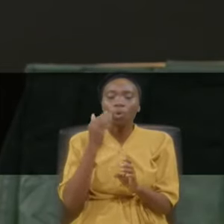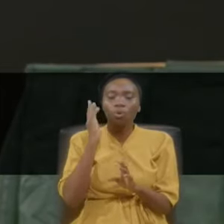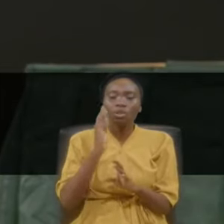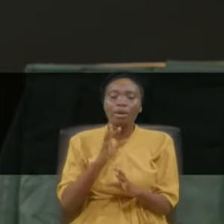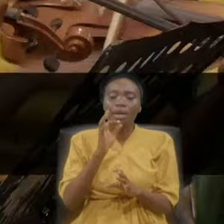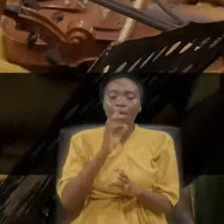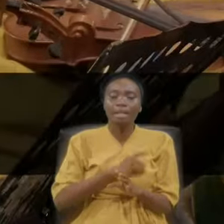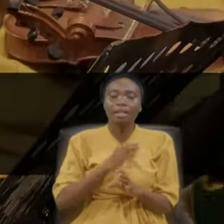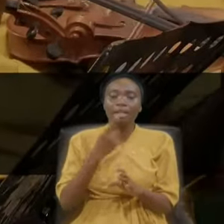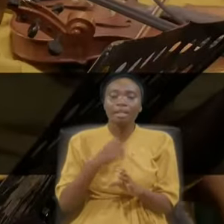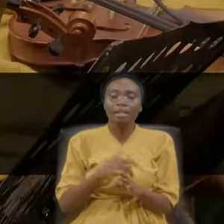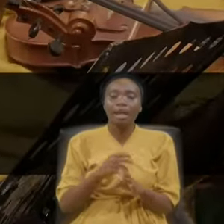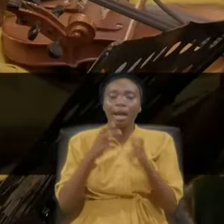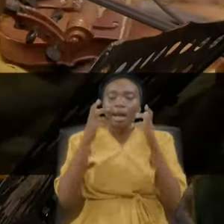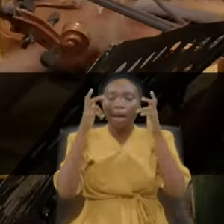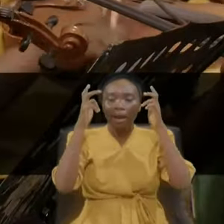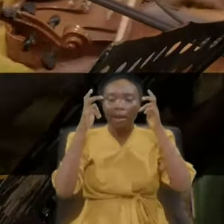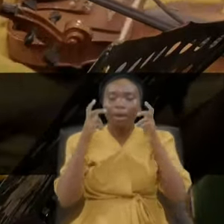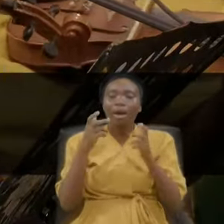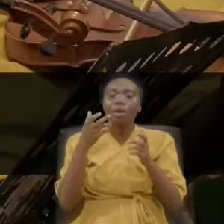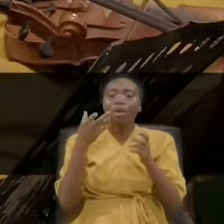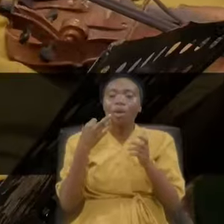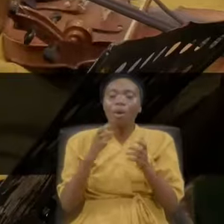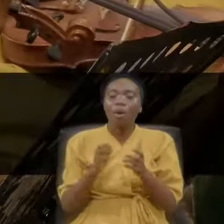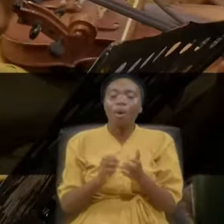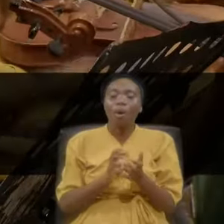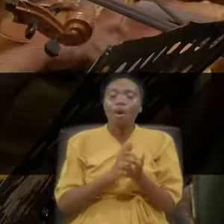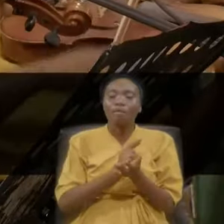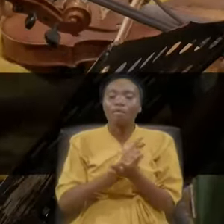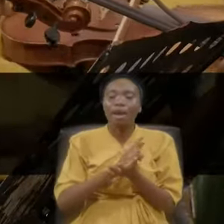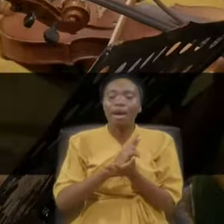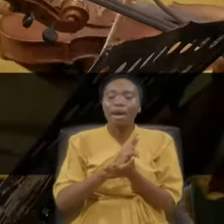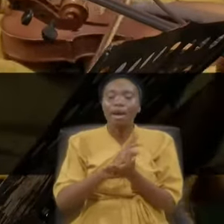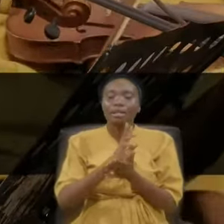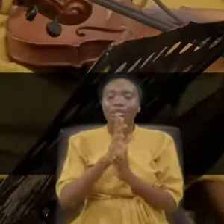Who shall gain the crown of